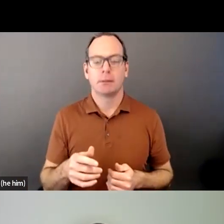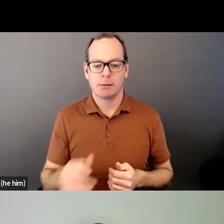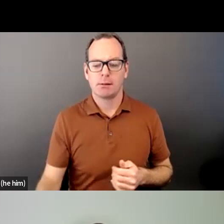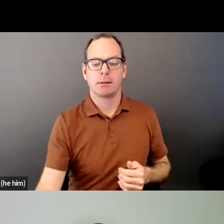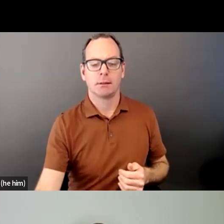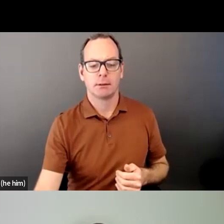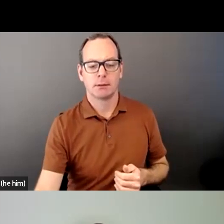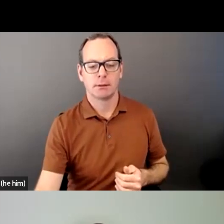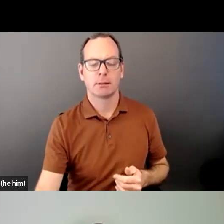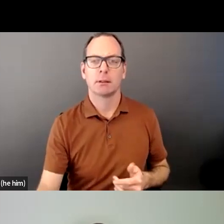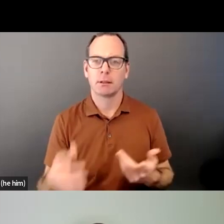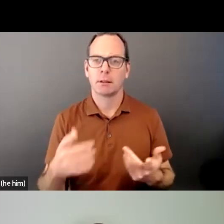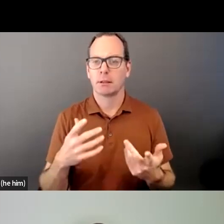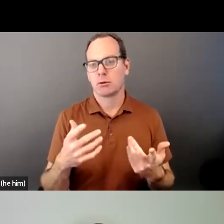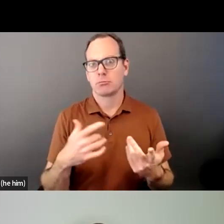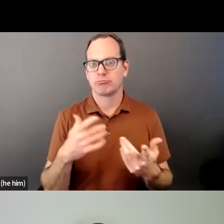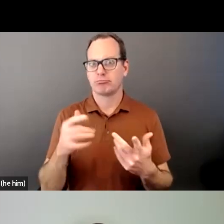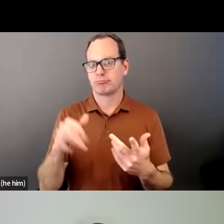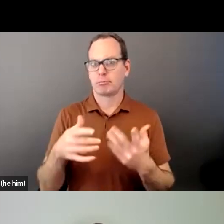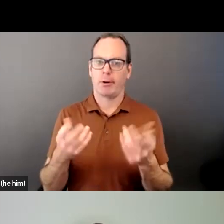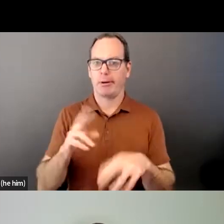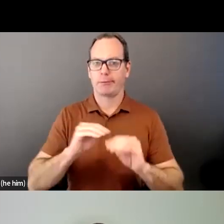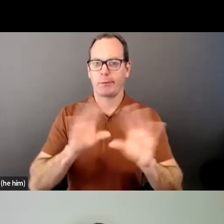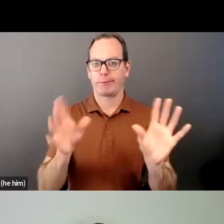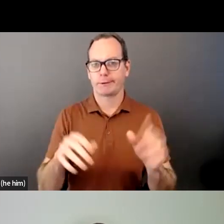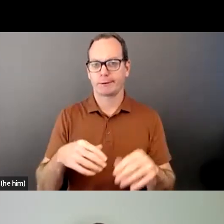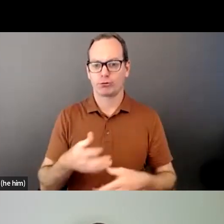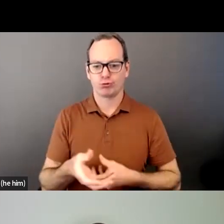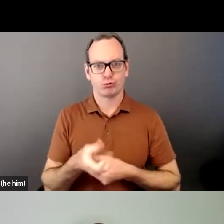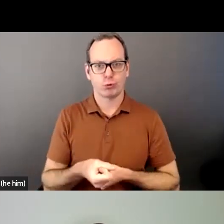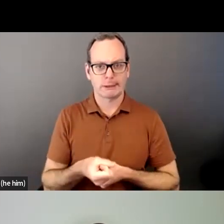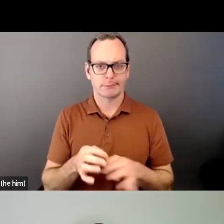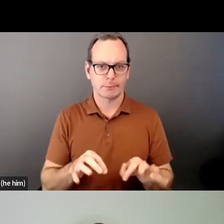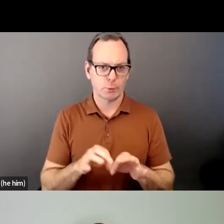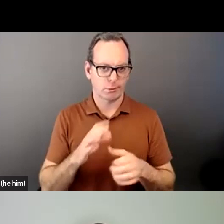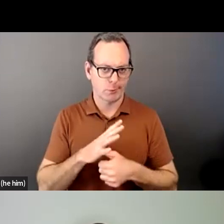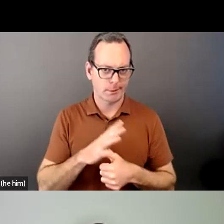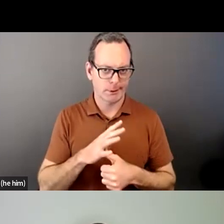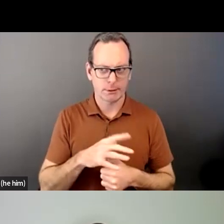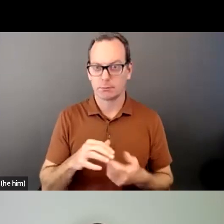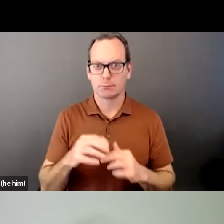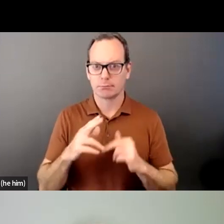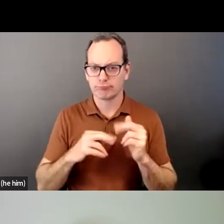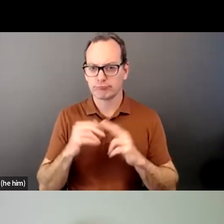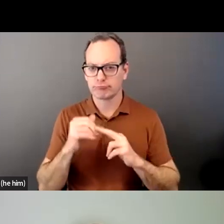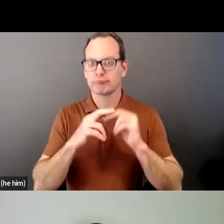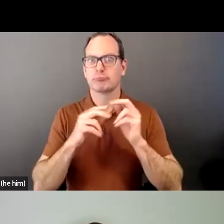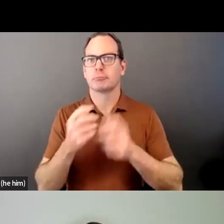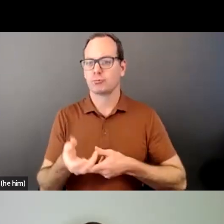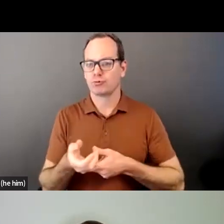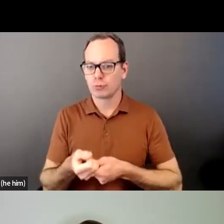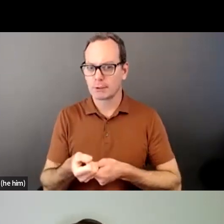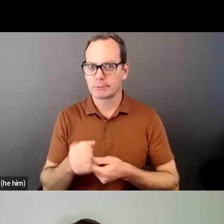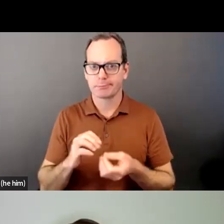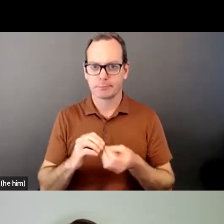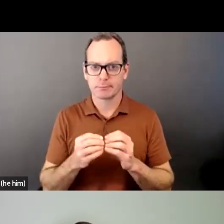is fundamental to all of this. And there's just a legacy of history within all these communities that make building trust sometimes trickier. But I wanted